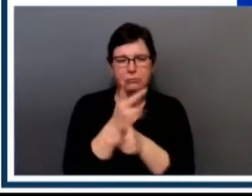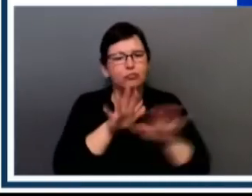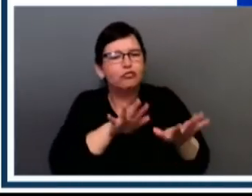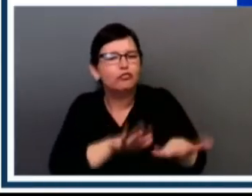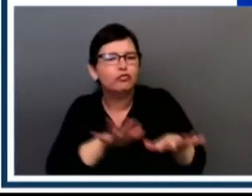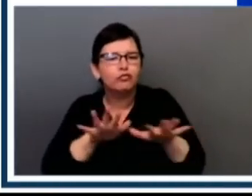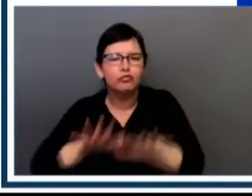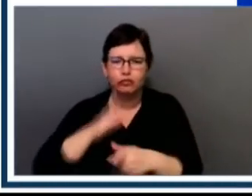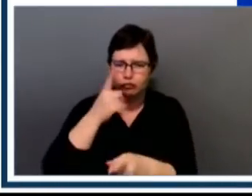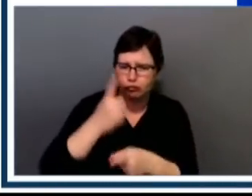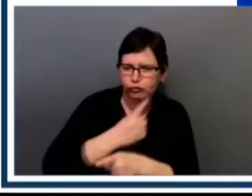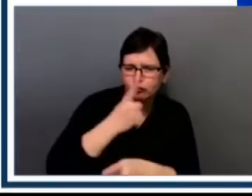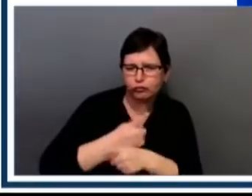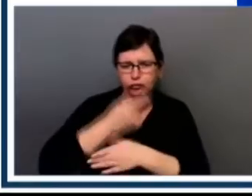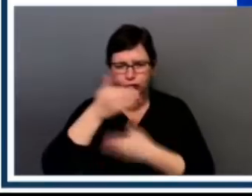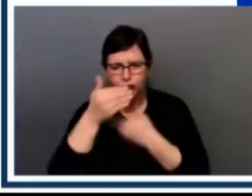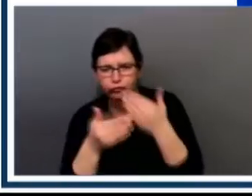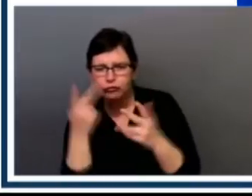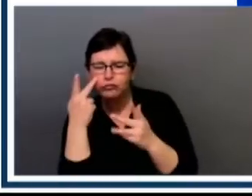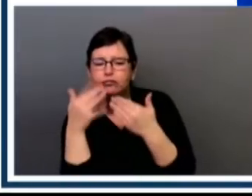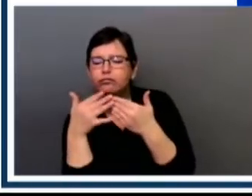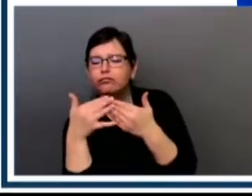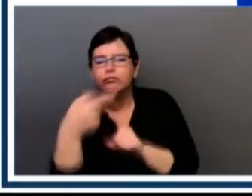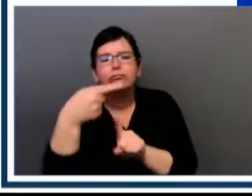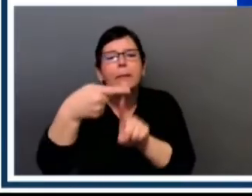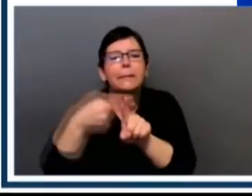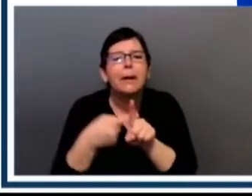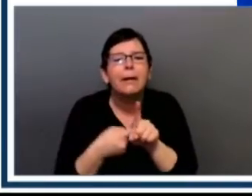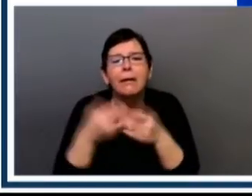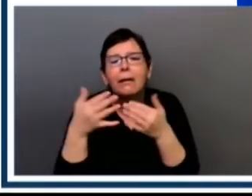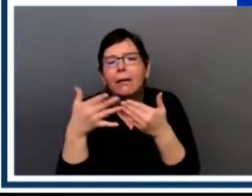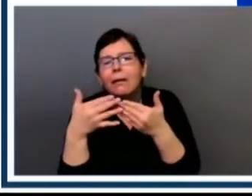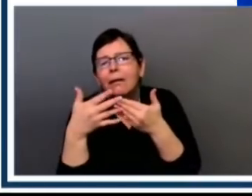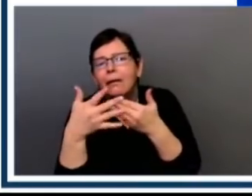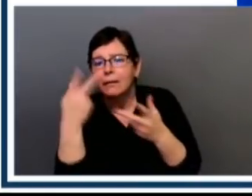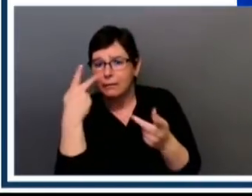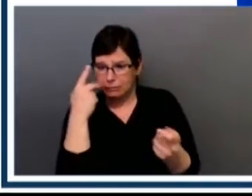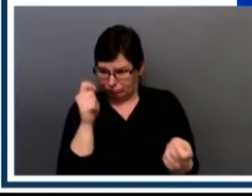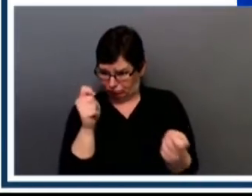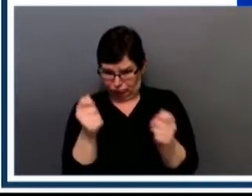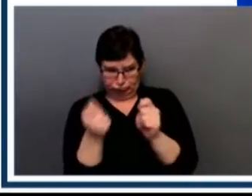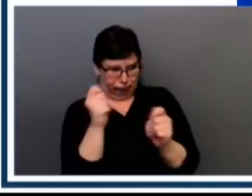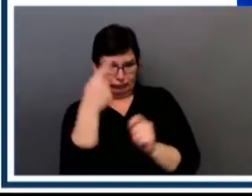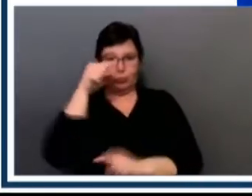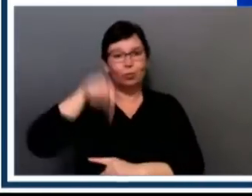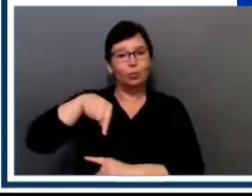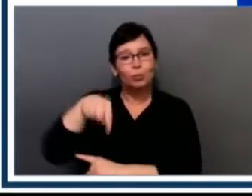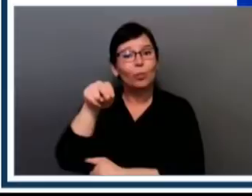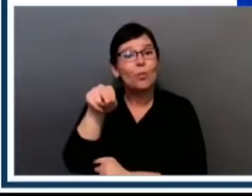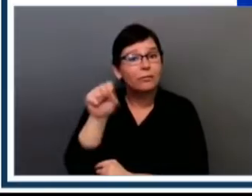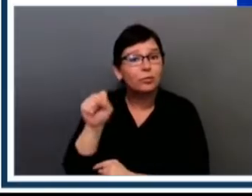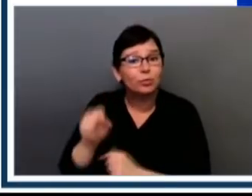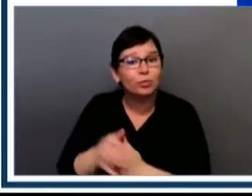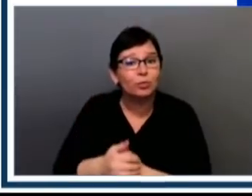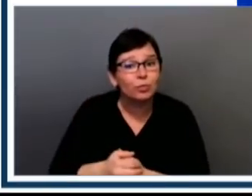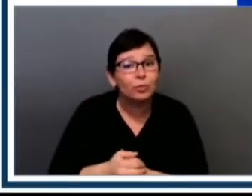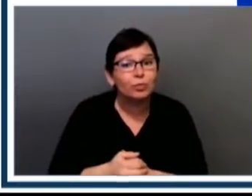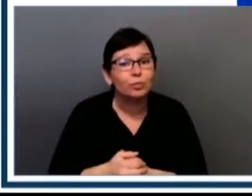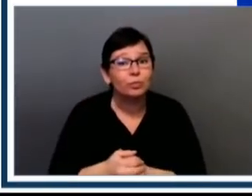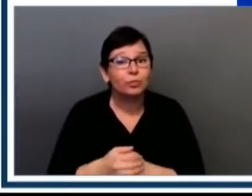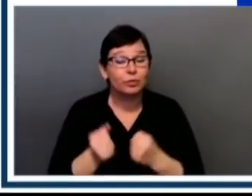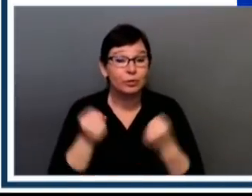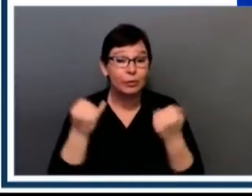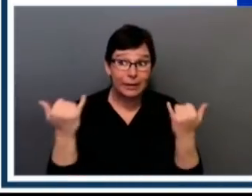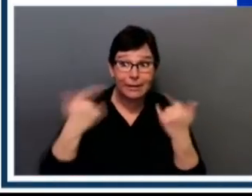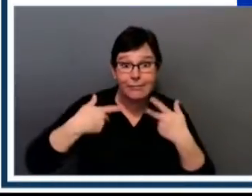March 21st, we'll still work through short phases that gradually layer on additional